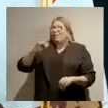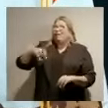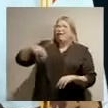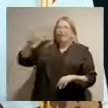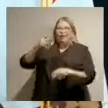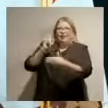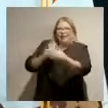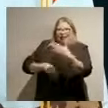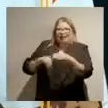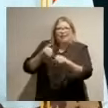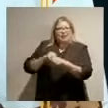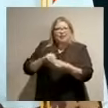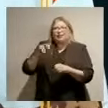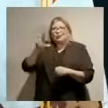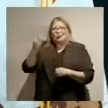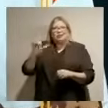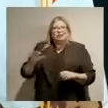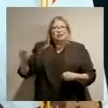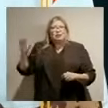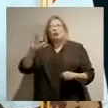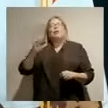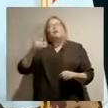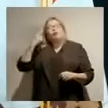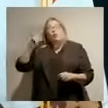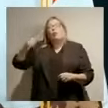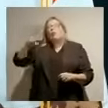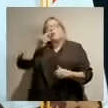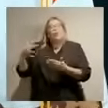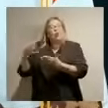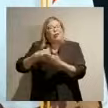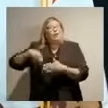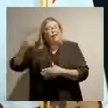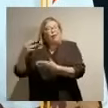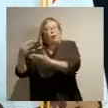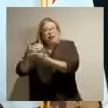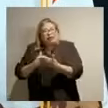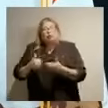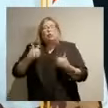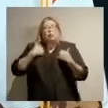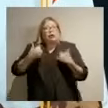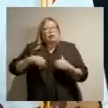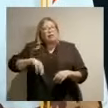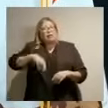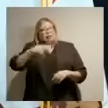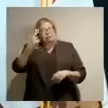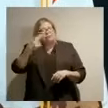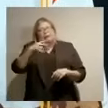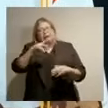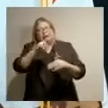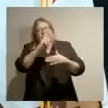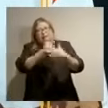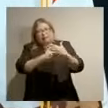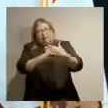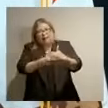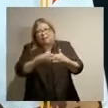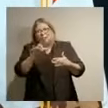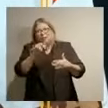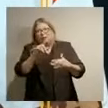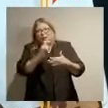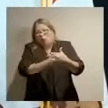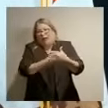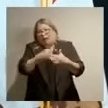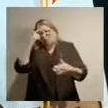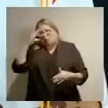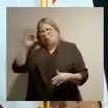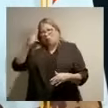in the United States of America for high-wage earners. We have among the highest tax wage rates, as I noted, for corporate taxes.